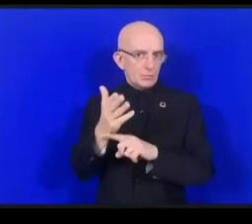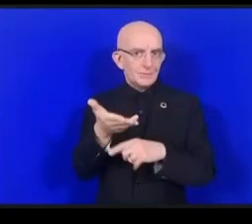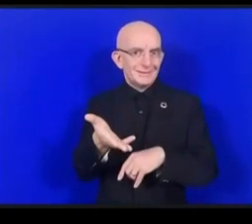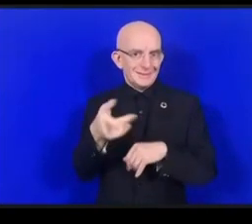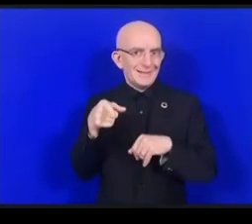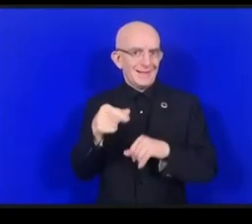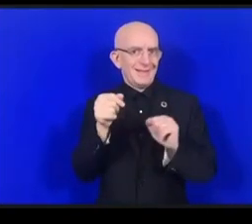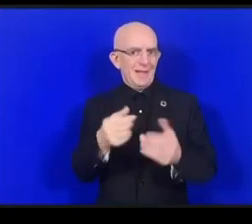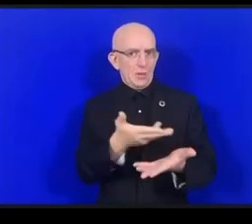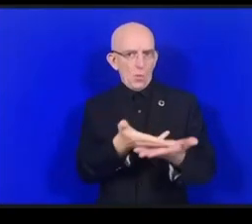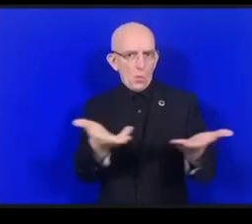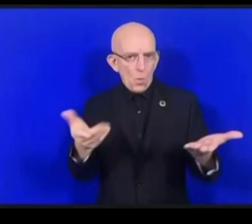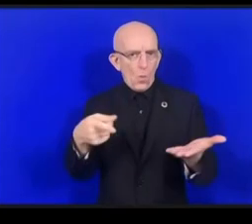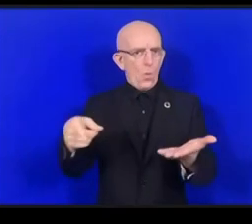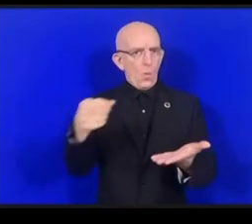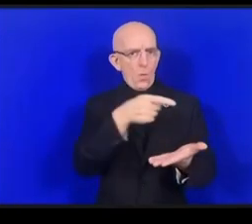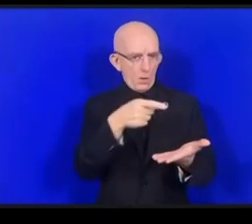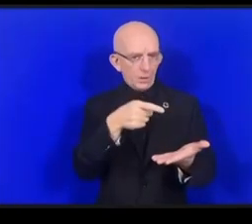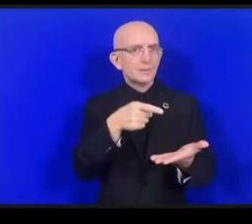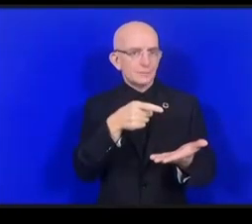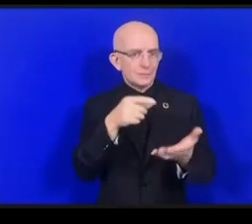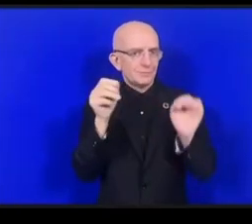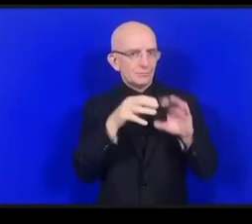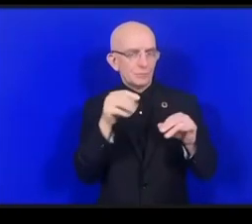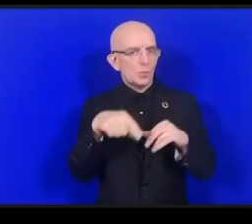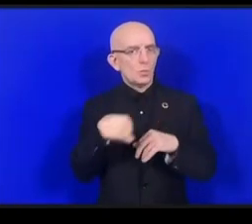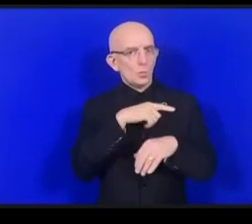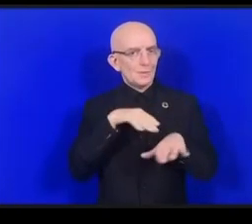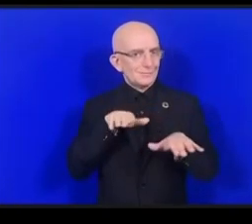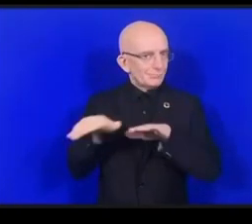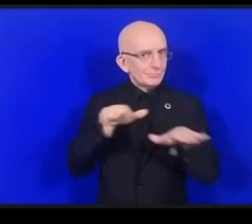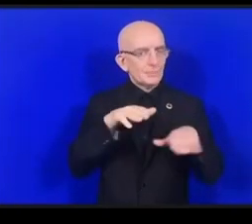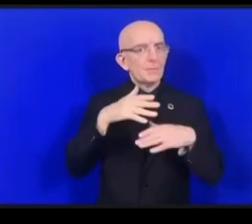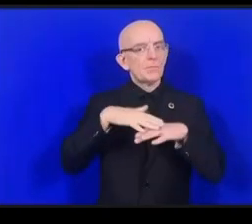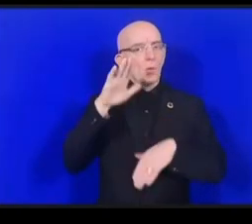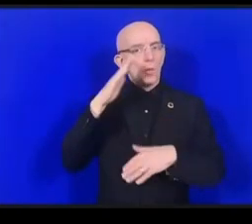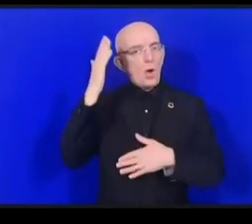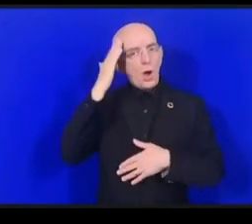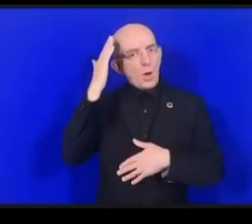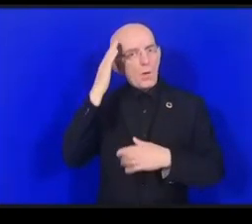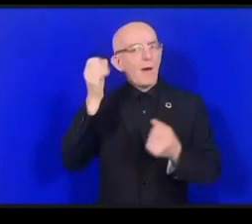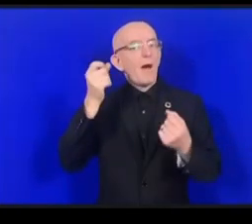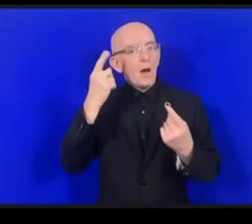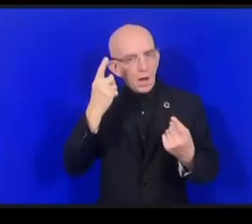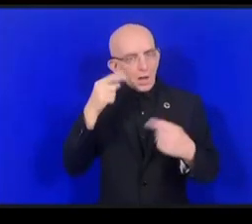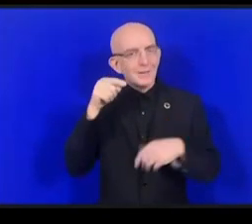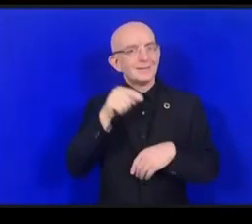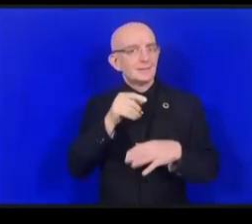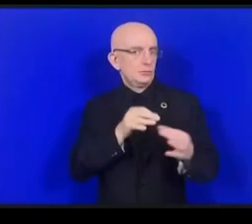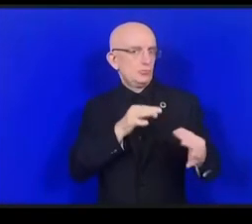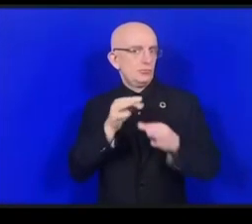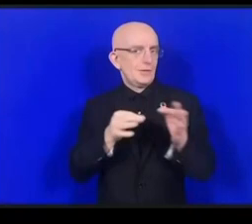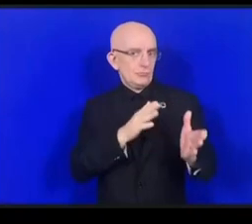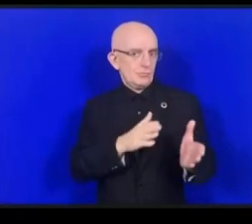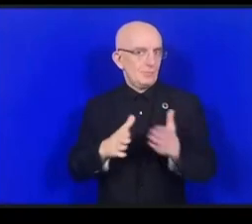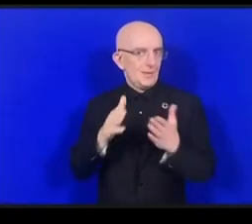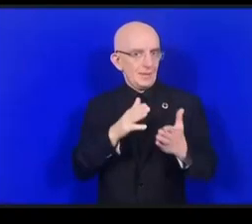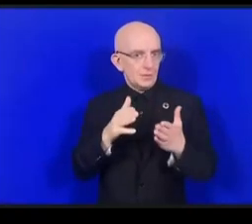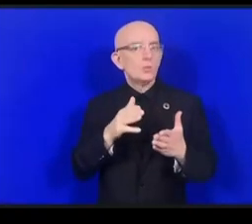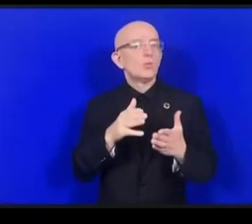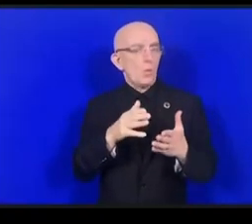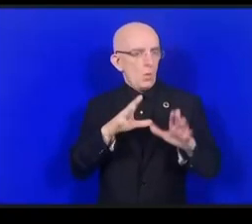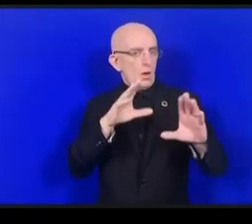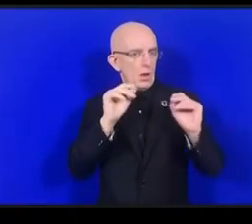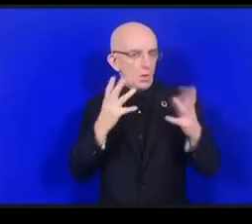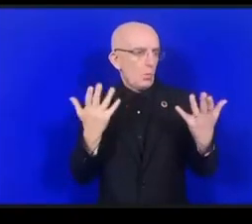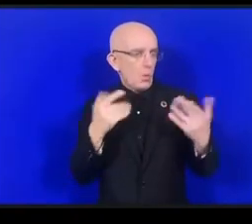important to have rights and the SDGs as the structure goal and to keep our eyes on this. Thank you. That's